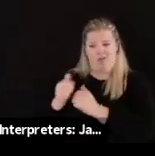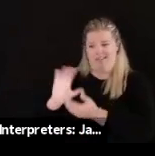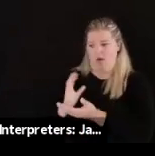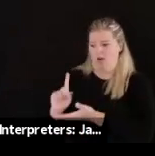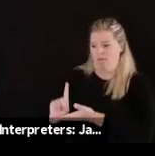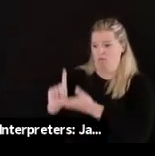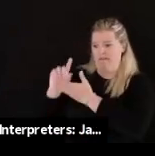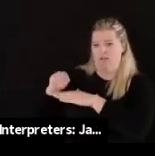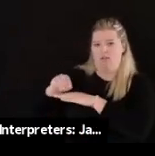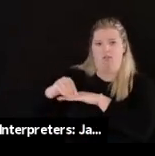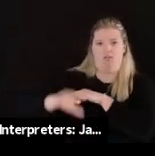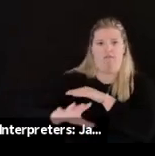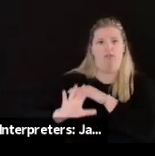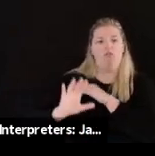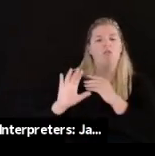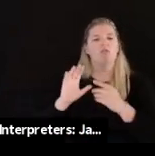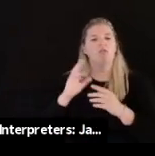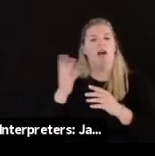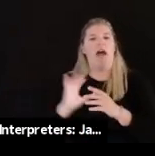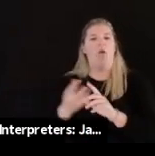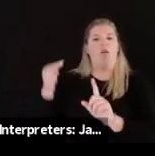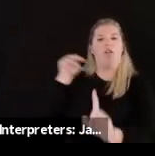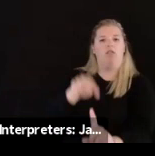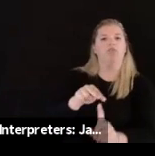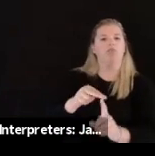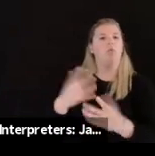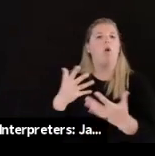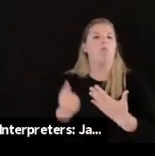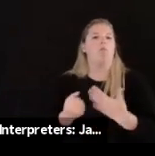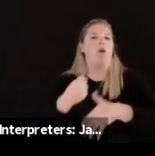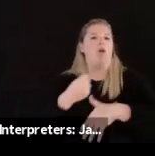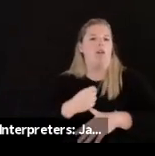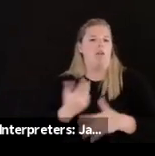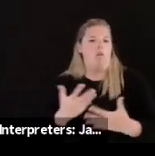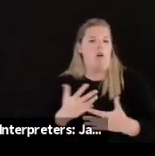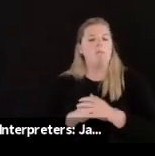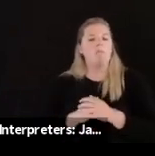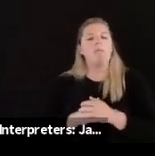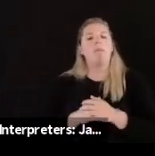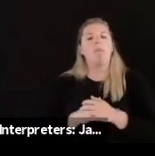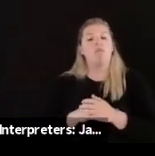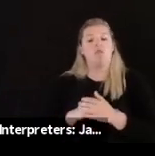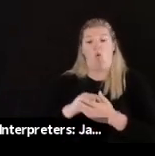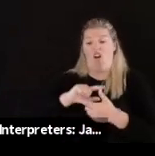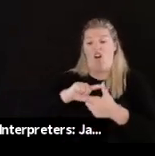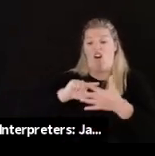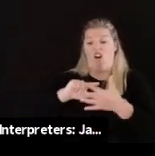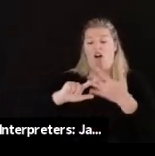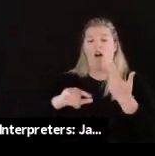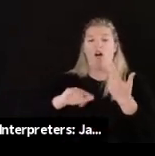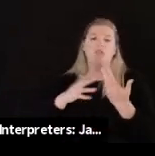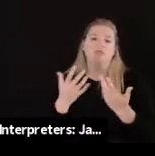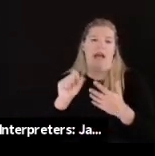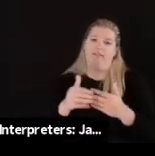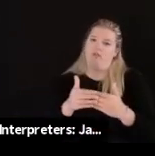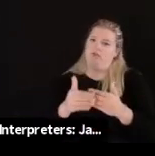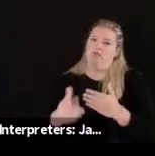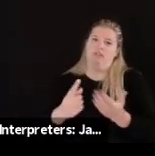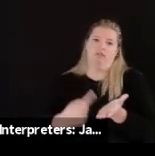that we consider the programming that we prioritize? So all of that will need to continue well after this session is